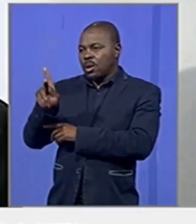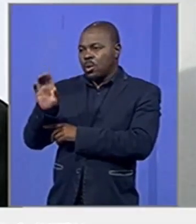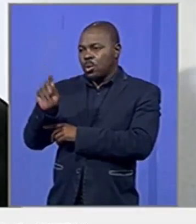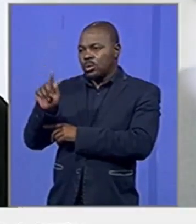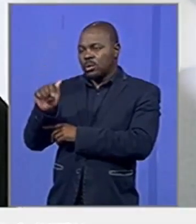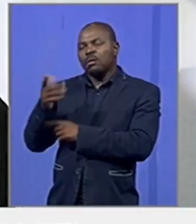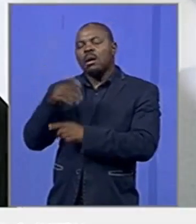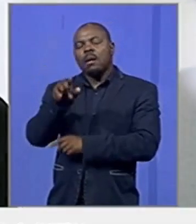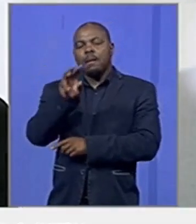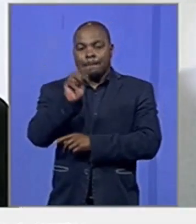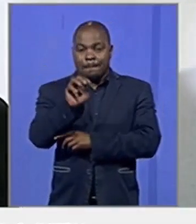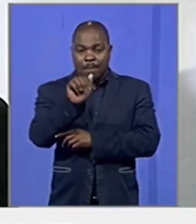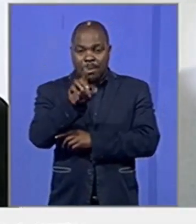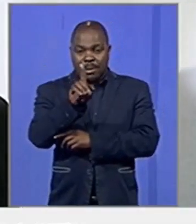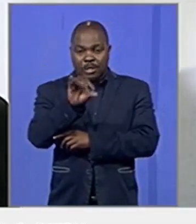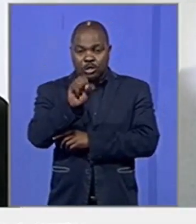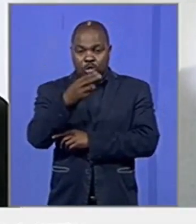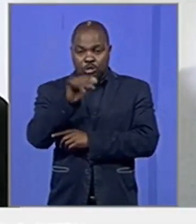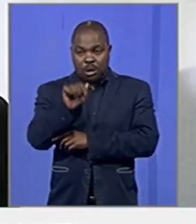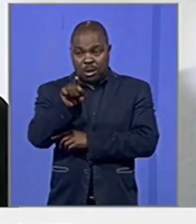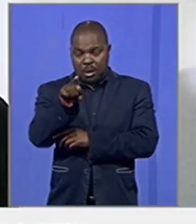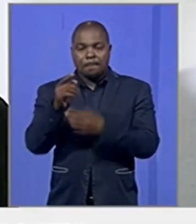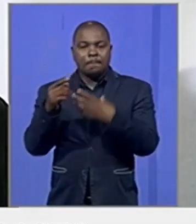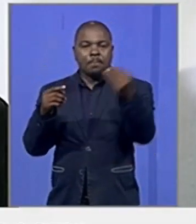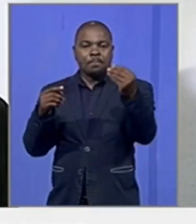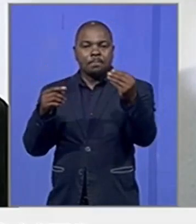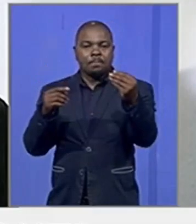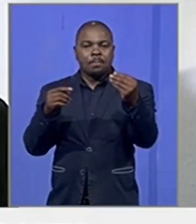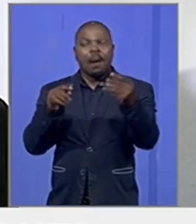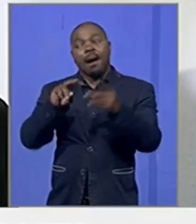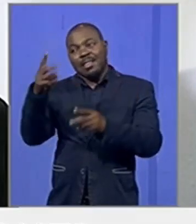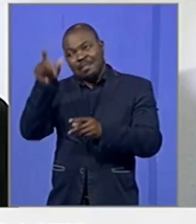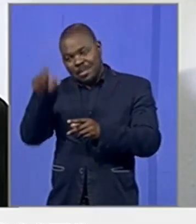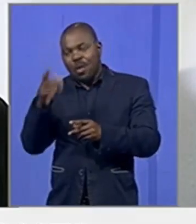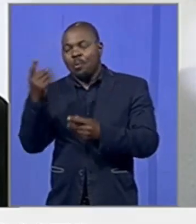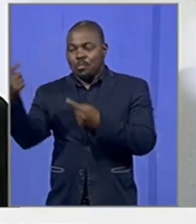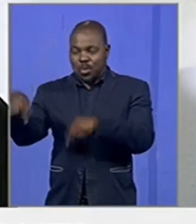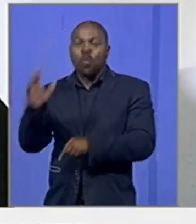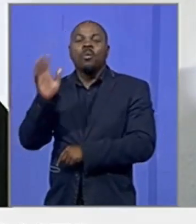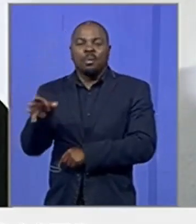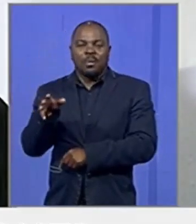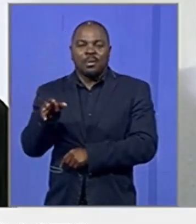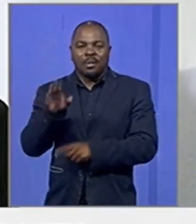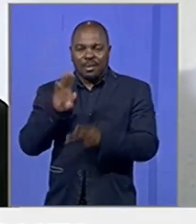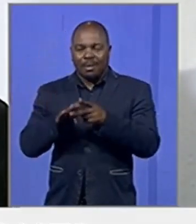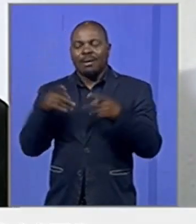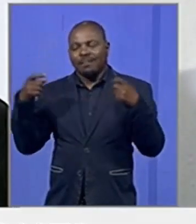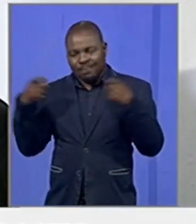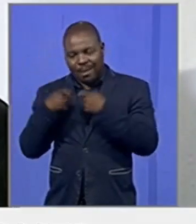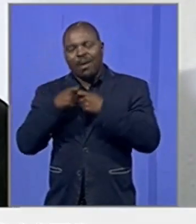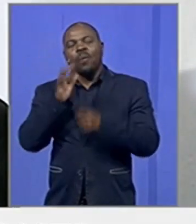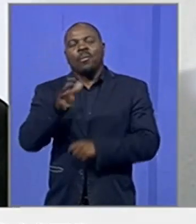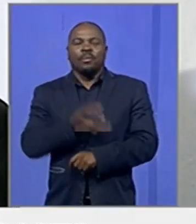Madisha is gone now. Somebody else will come in. There will be another fight.